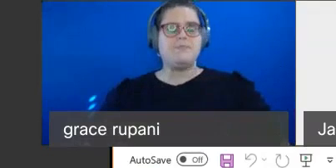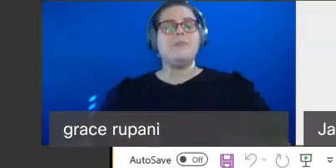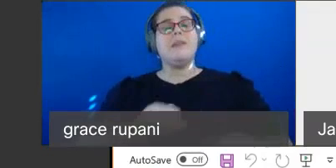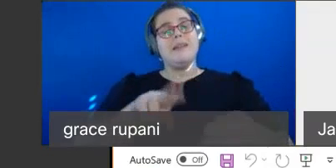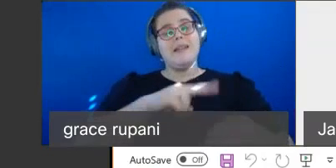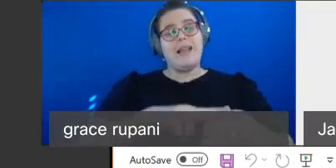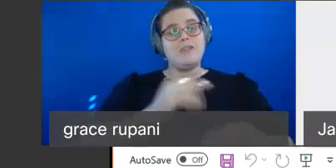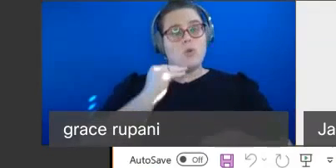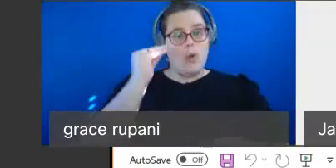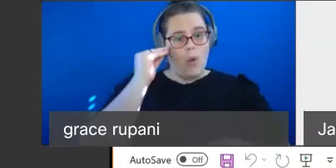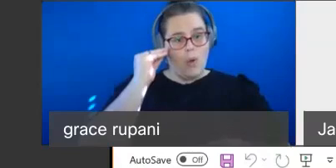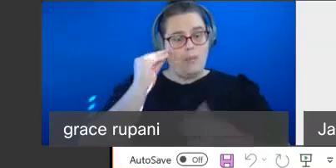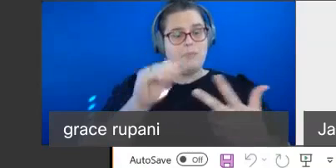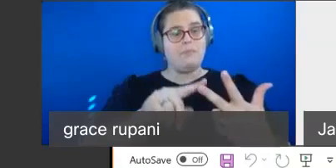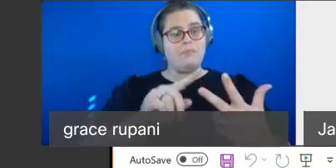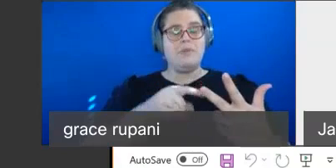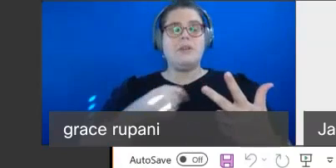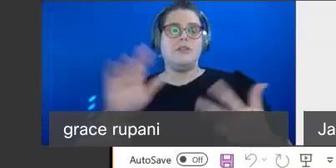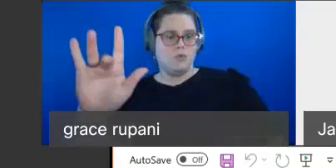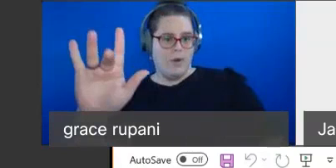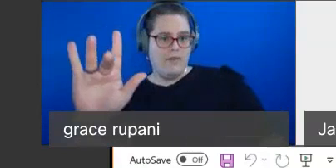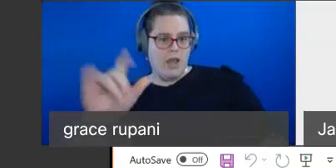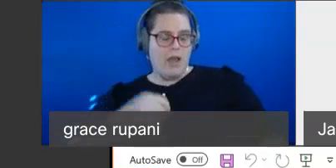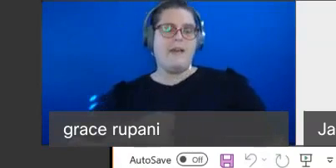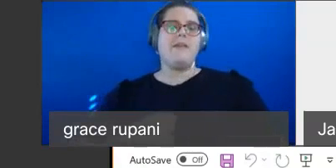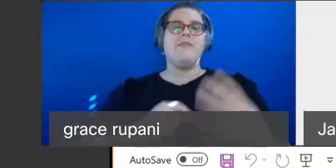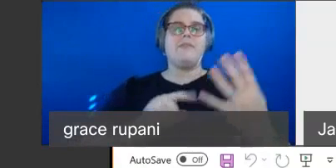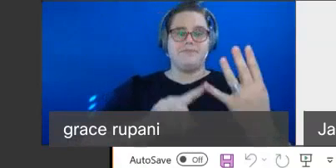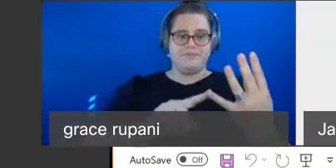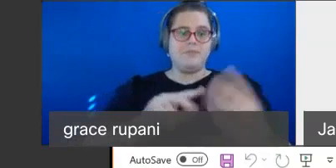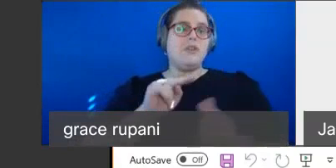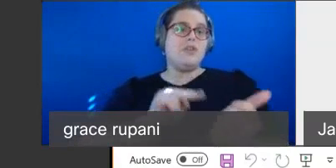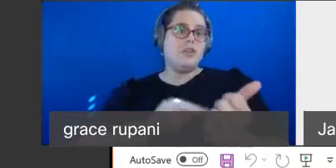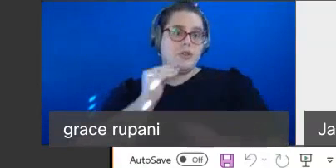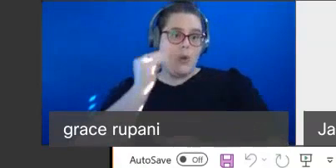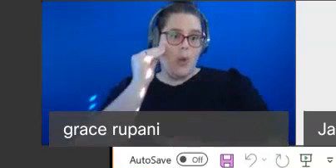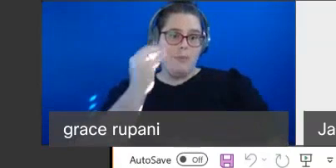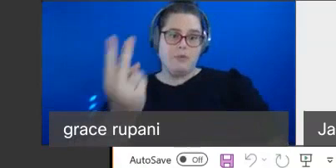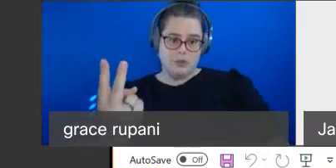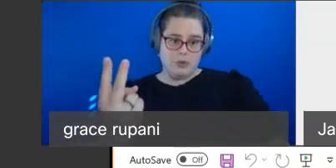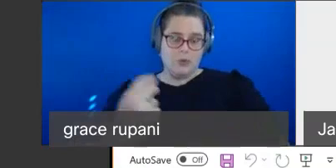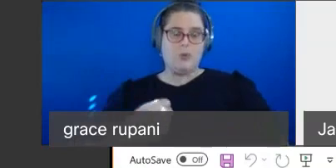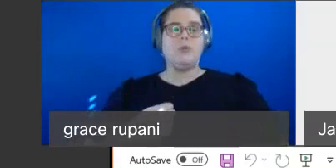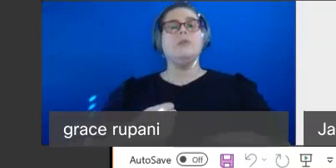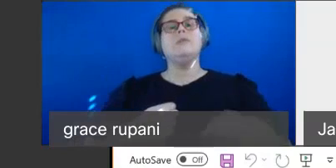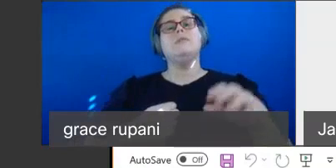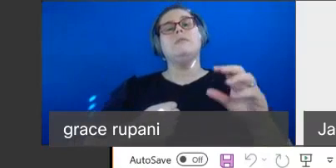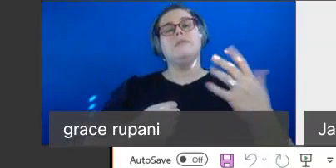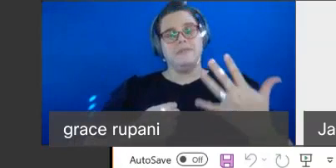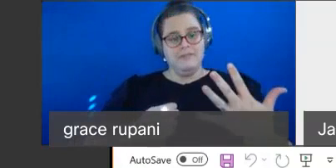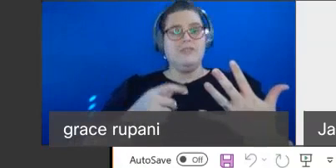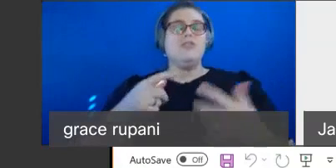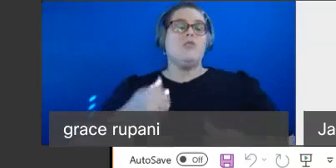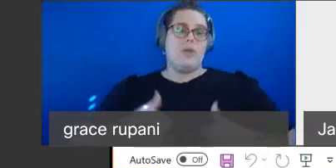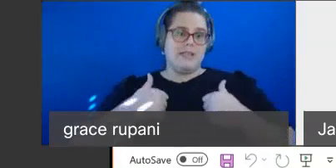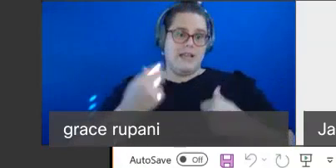homes, 25. Nursing homes, 2. Residential habilitation, 27. And supported